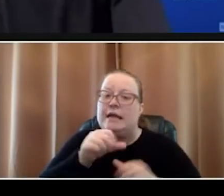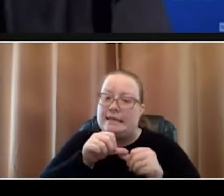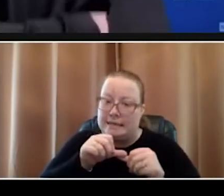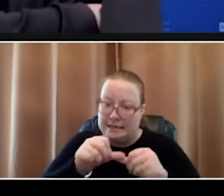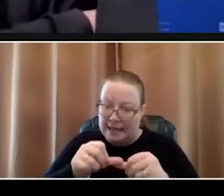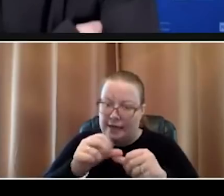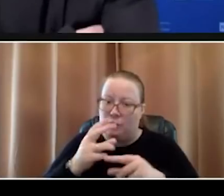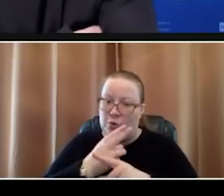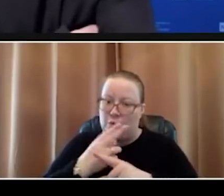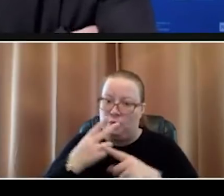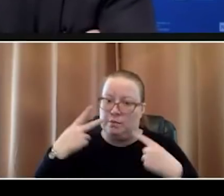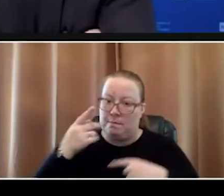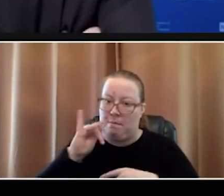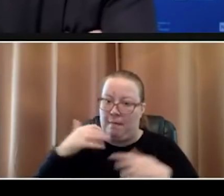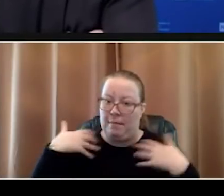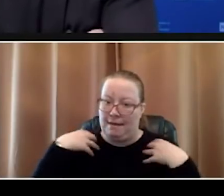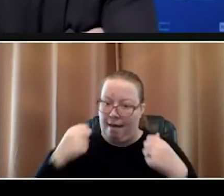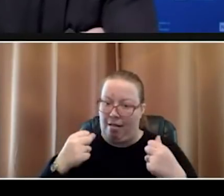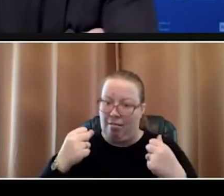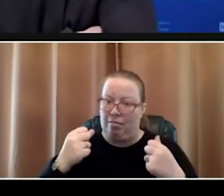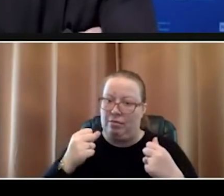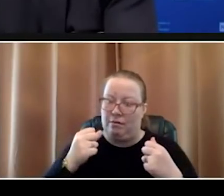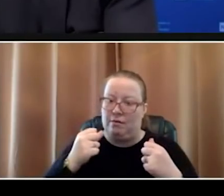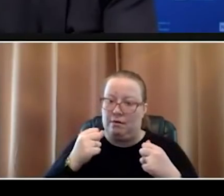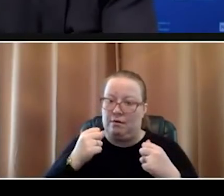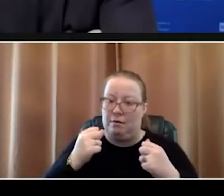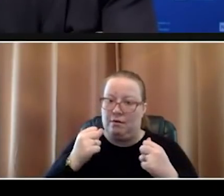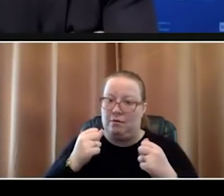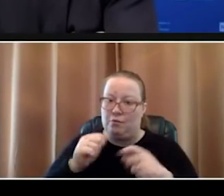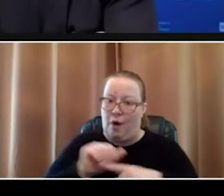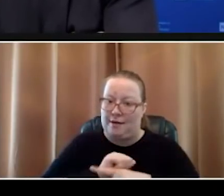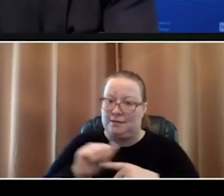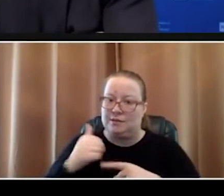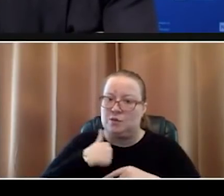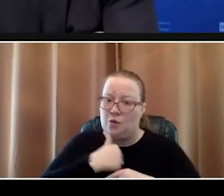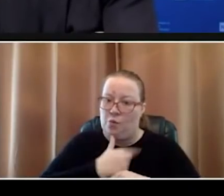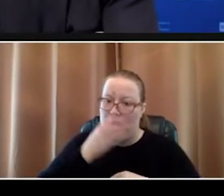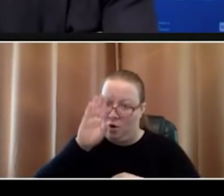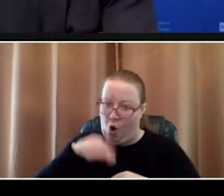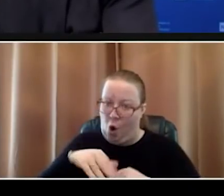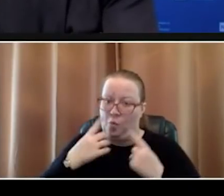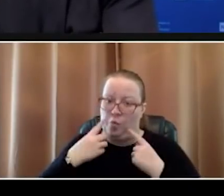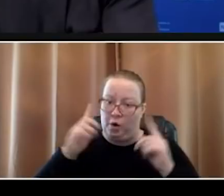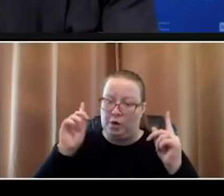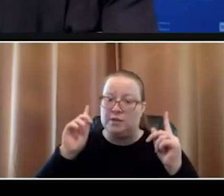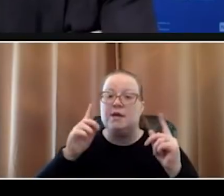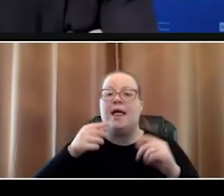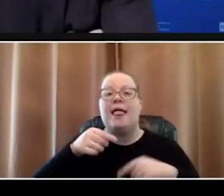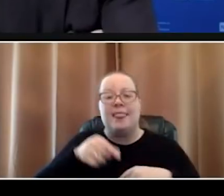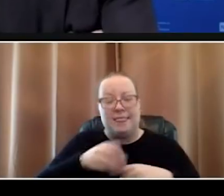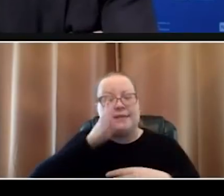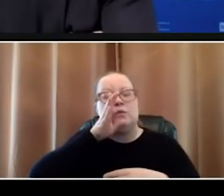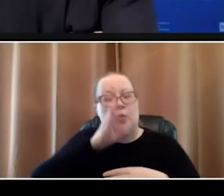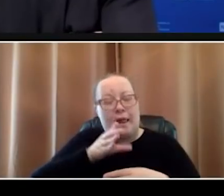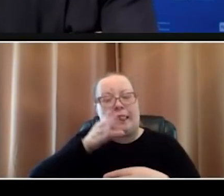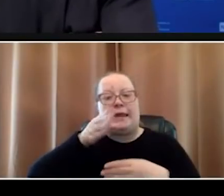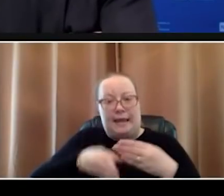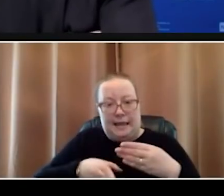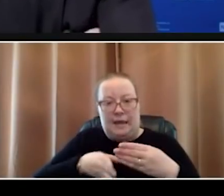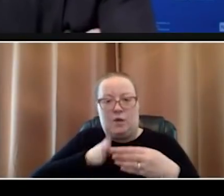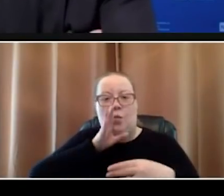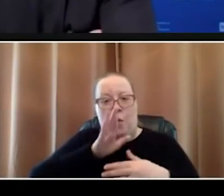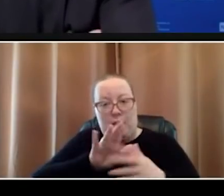measures that we know work, and we will get out of this. This will end, and we will be back to normal. We'll be back in the